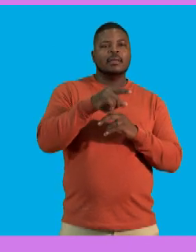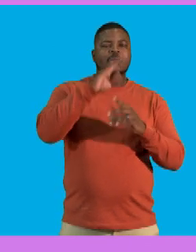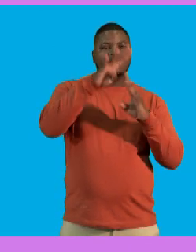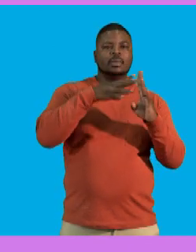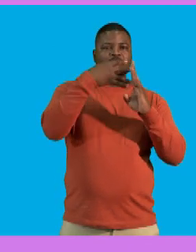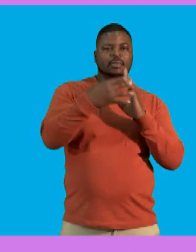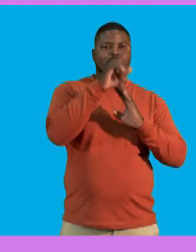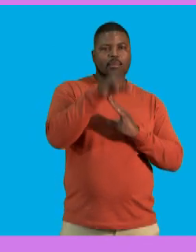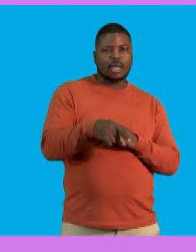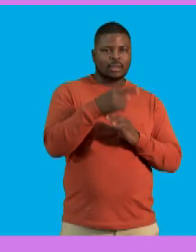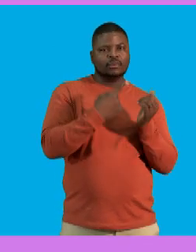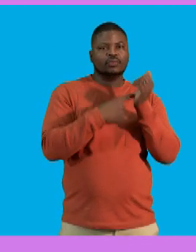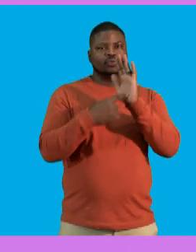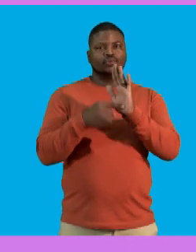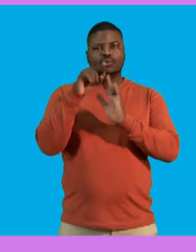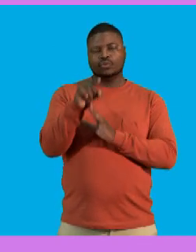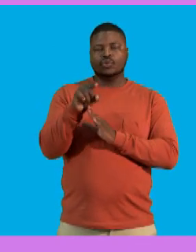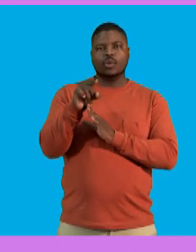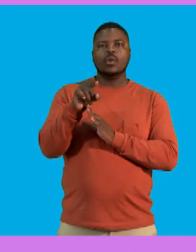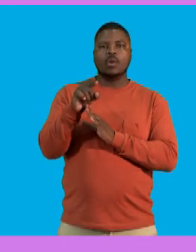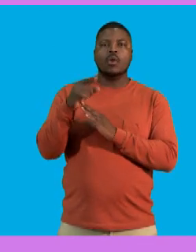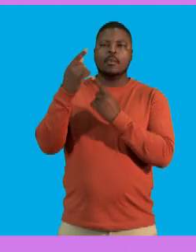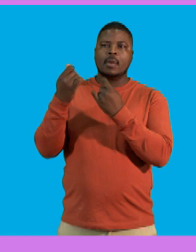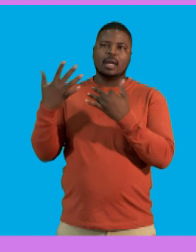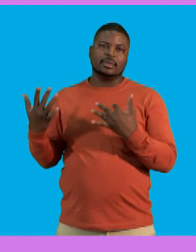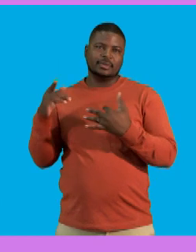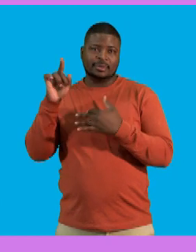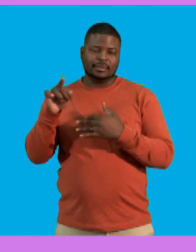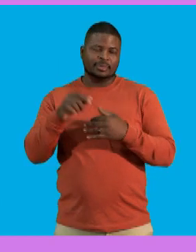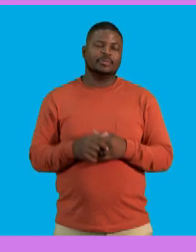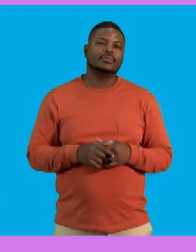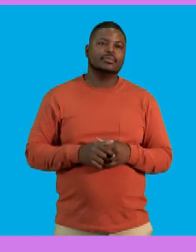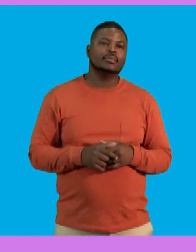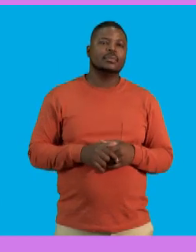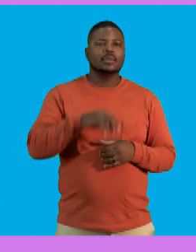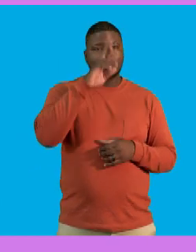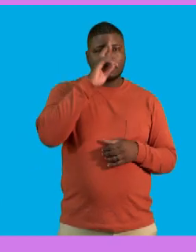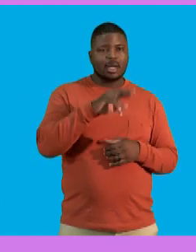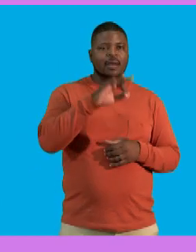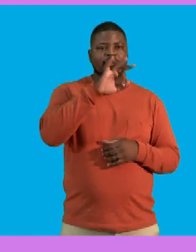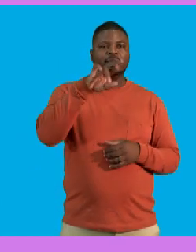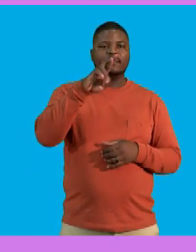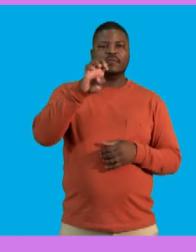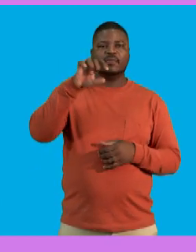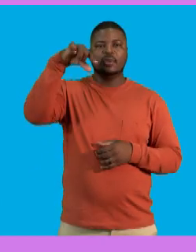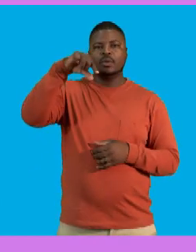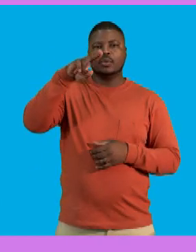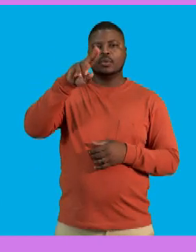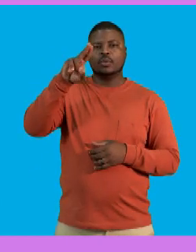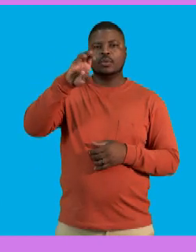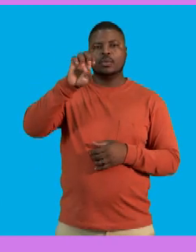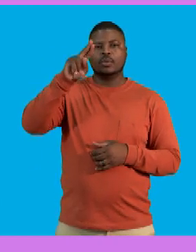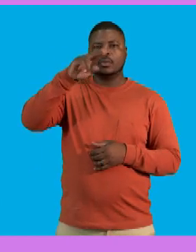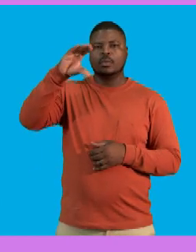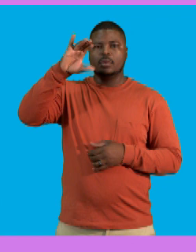to represent the data above. Now, if you remember, we looked a bit about it before. A frequency table is an